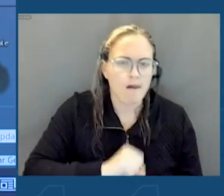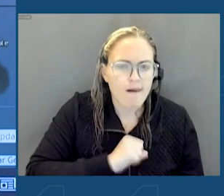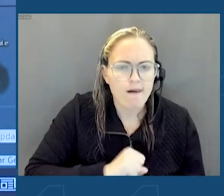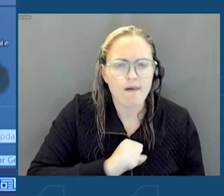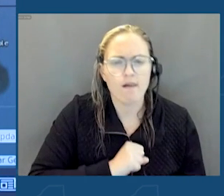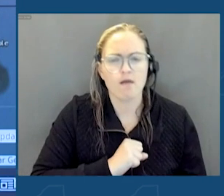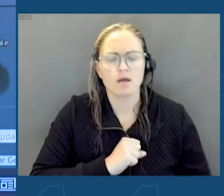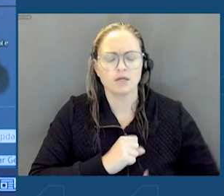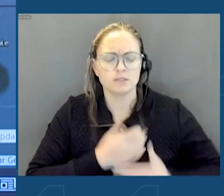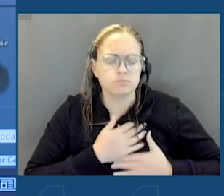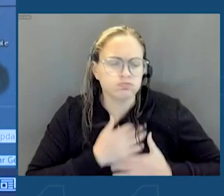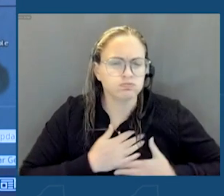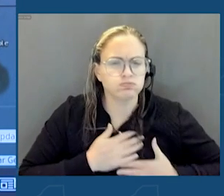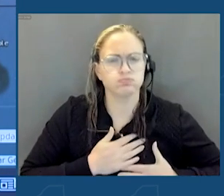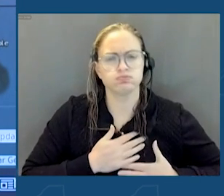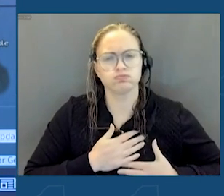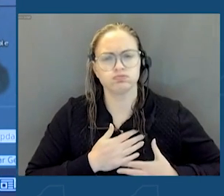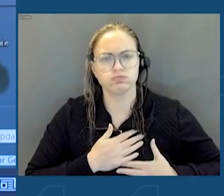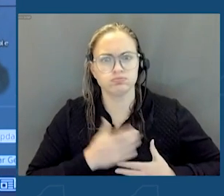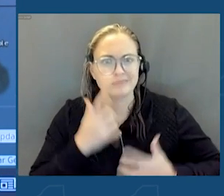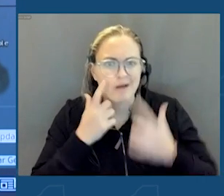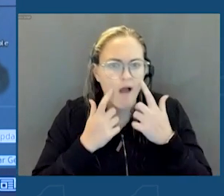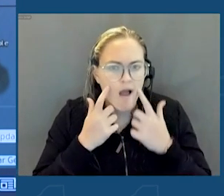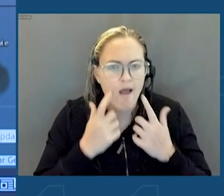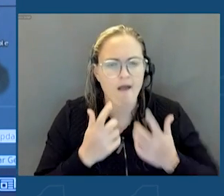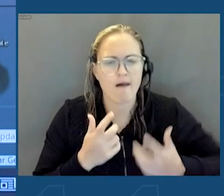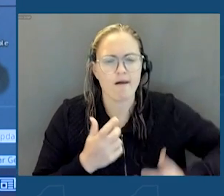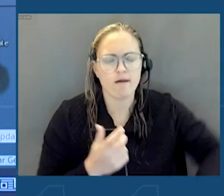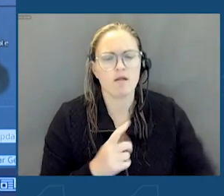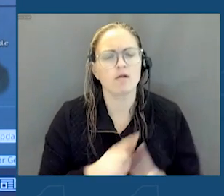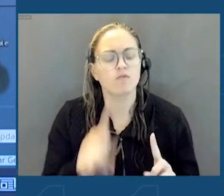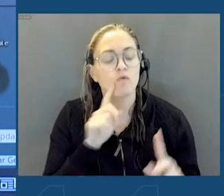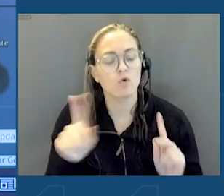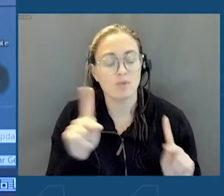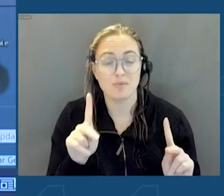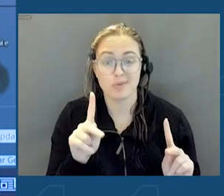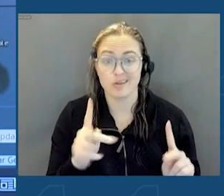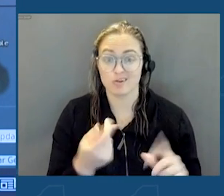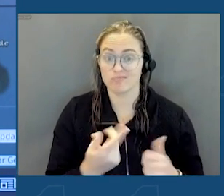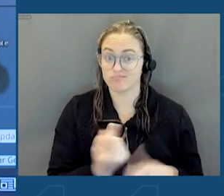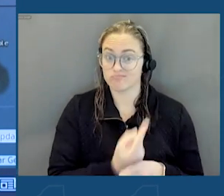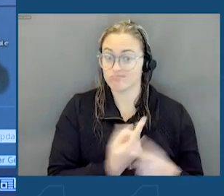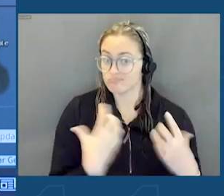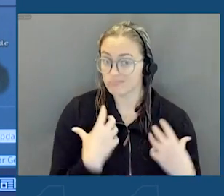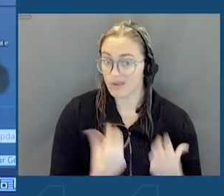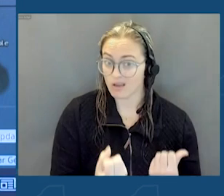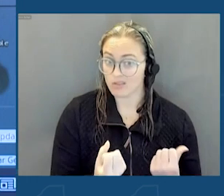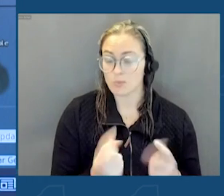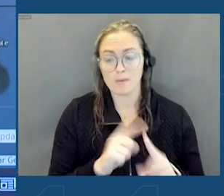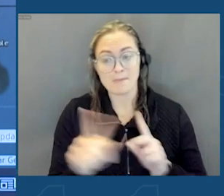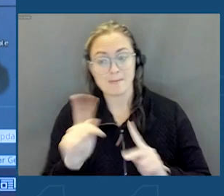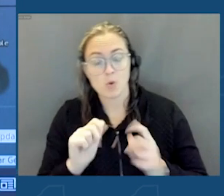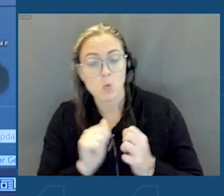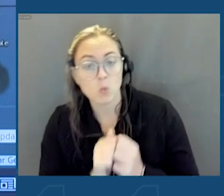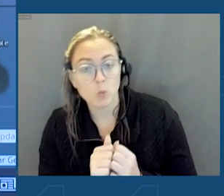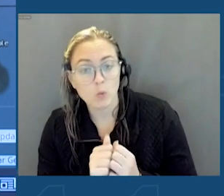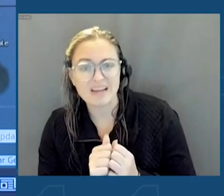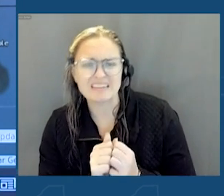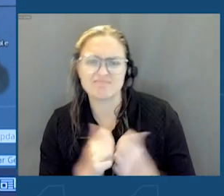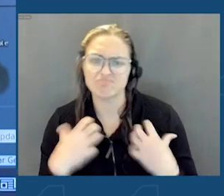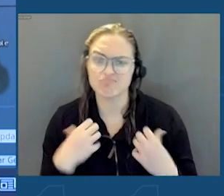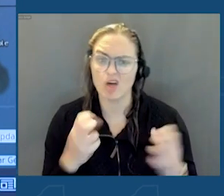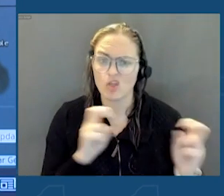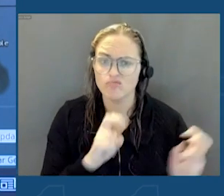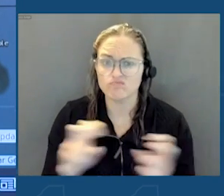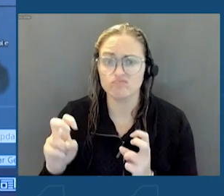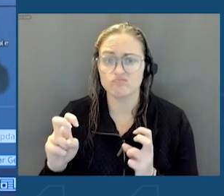tightness in the throat, a watering of the eyes. And those are for people who are healthy. For those who have health conditions underlying already, it's a real challenge